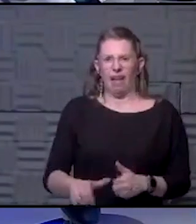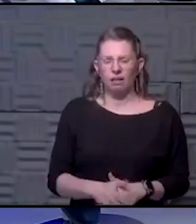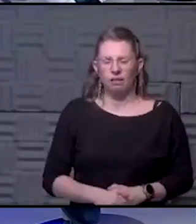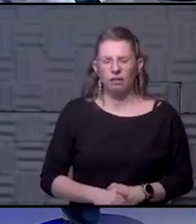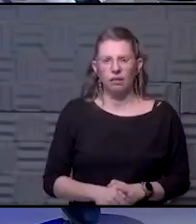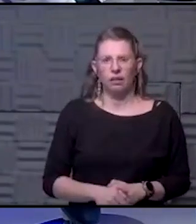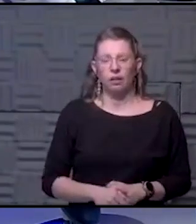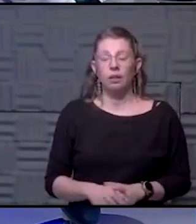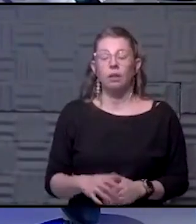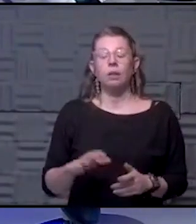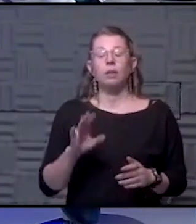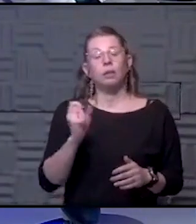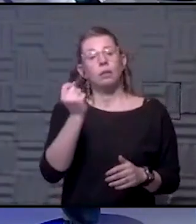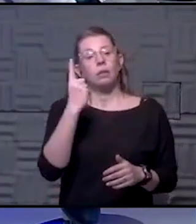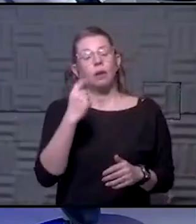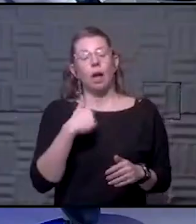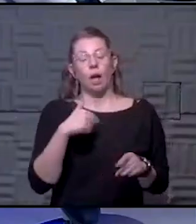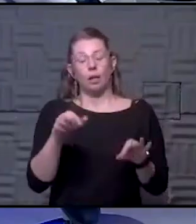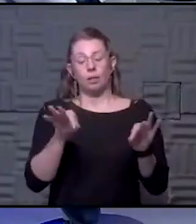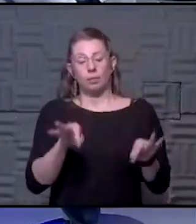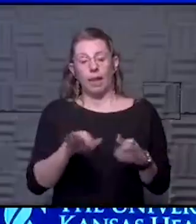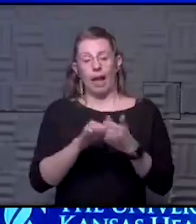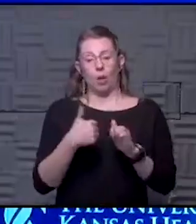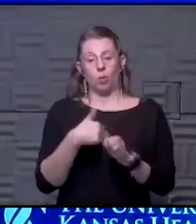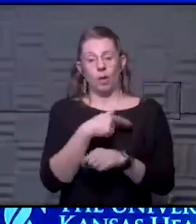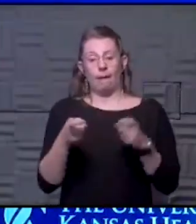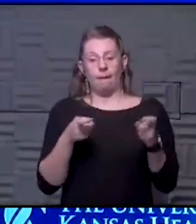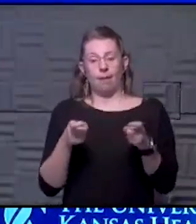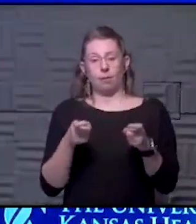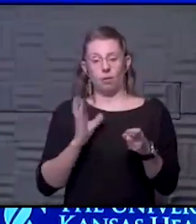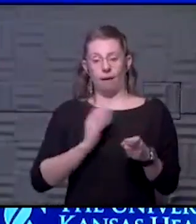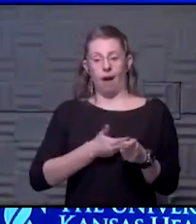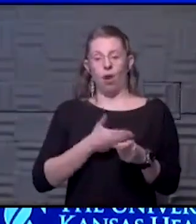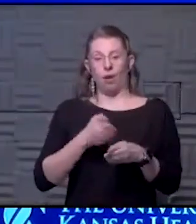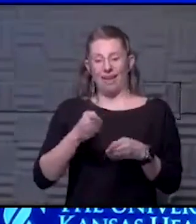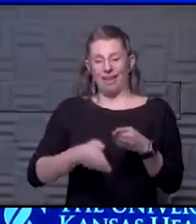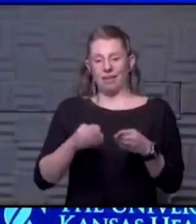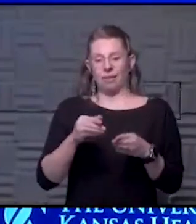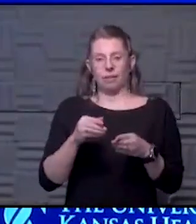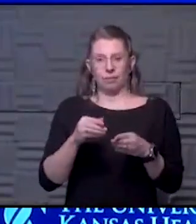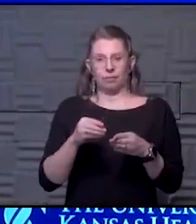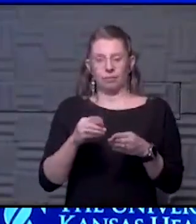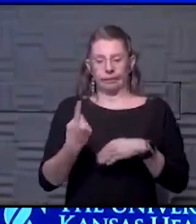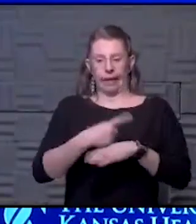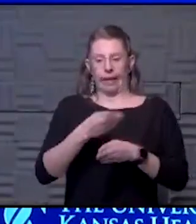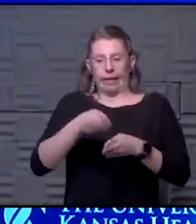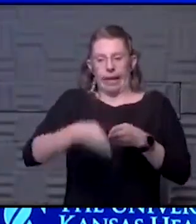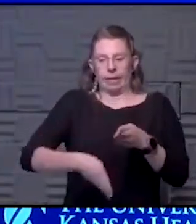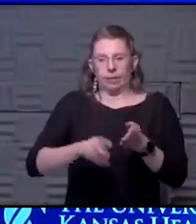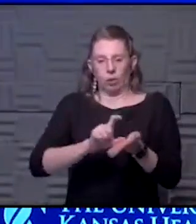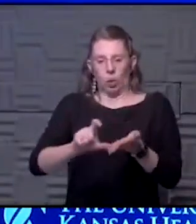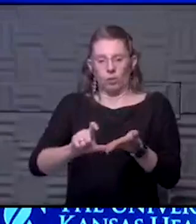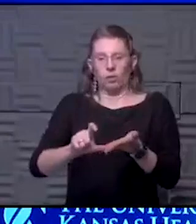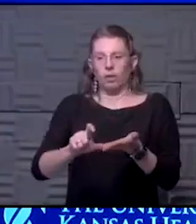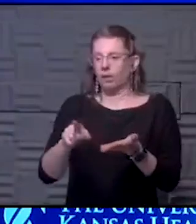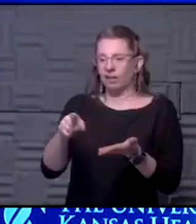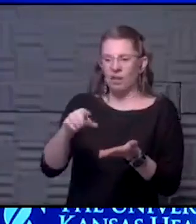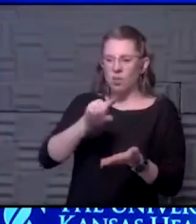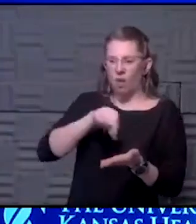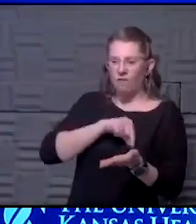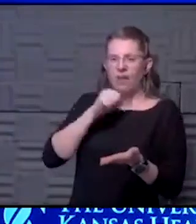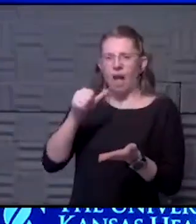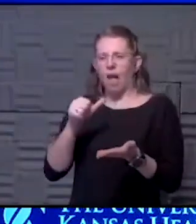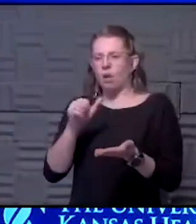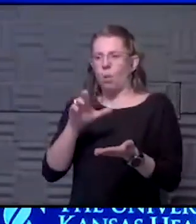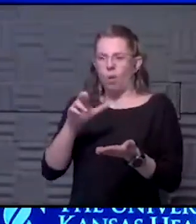tell you how we handle our end-of-the-day doses. That's Yeah. because people don't come, or they come, they don't qualify for some reason, or they were sick actively, or whatever.